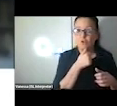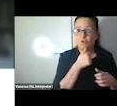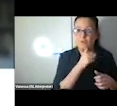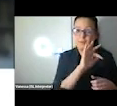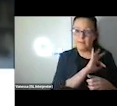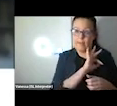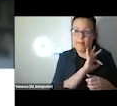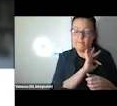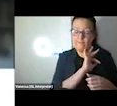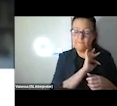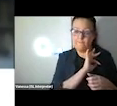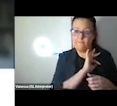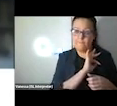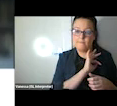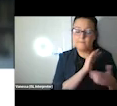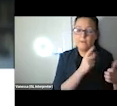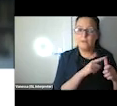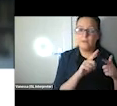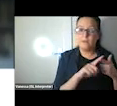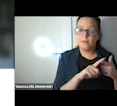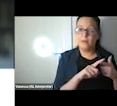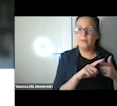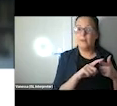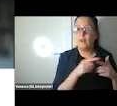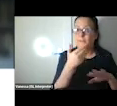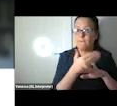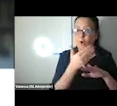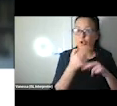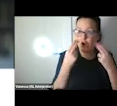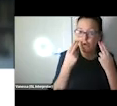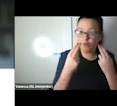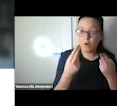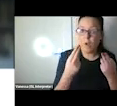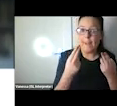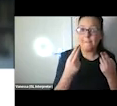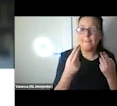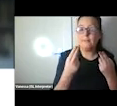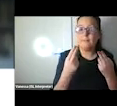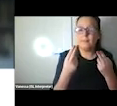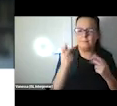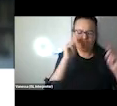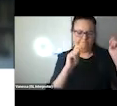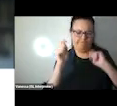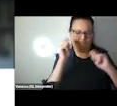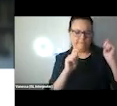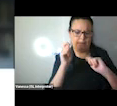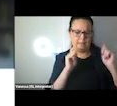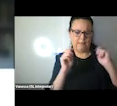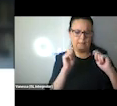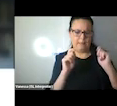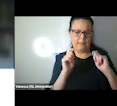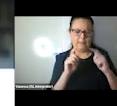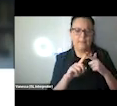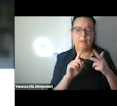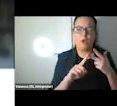self-certification, the types of functional requirements that you need to consider when you're determining which should be applied, the